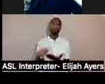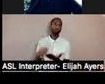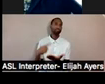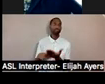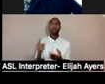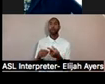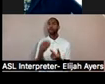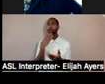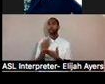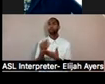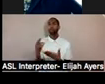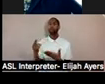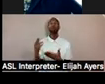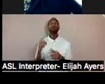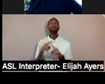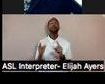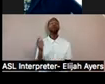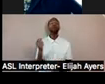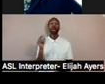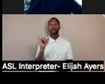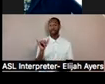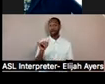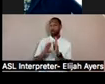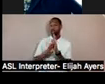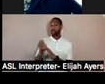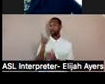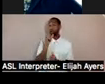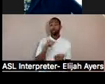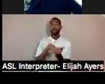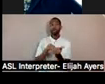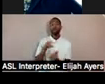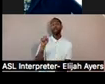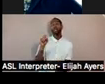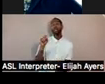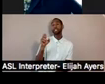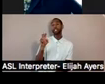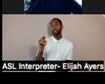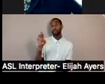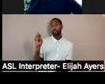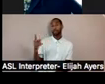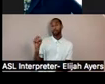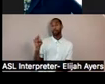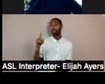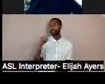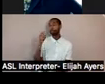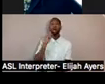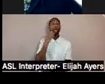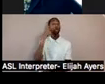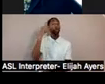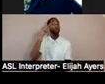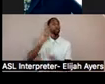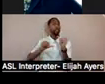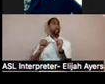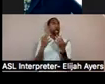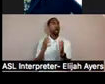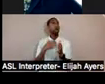resource. So it was developed by Dr. Stephen Porges, who's a neuroscientist, and then really embellished and supported. I don't know if embellished is the